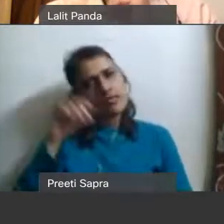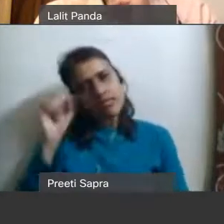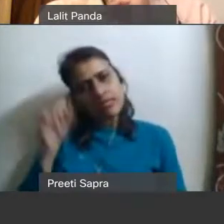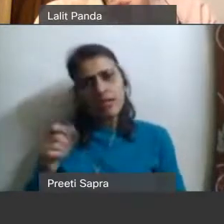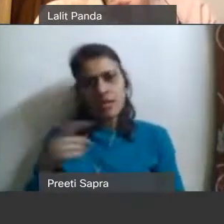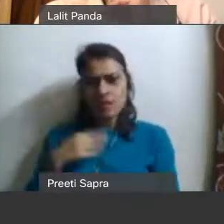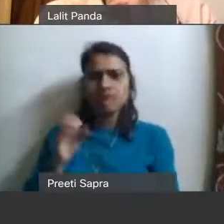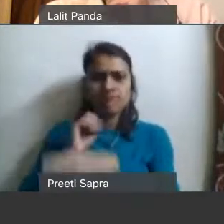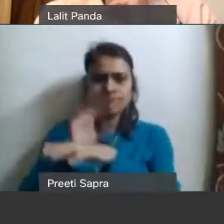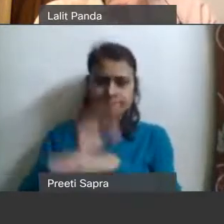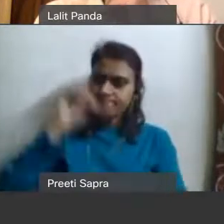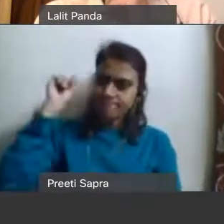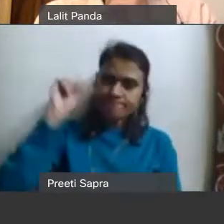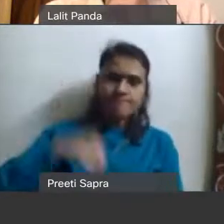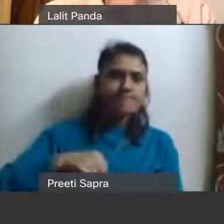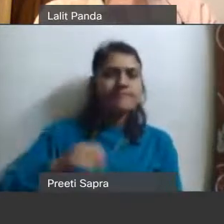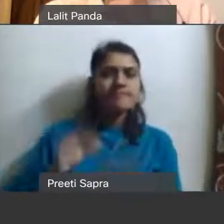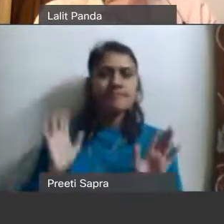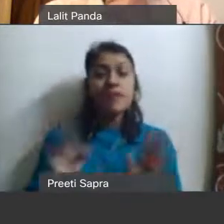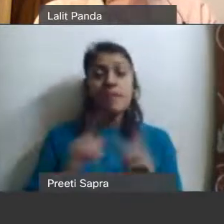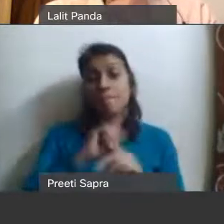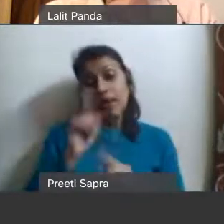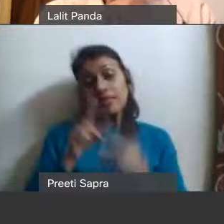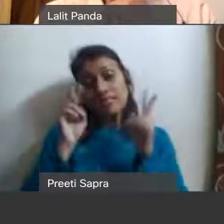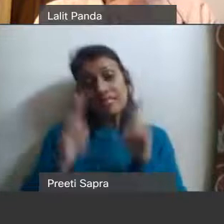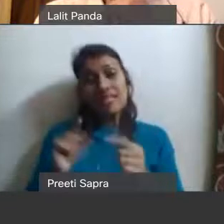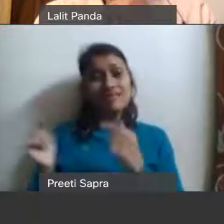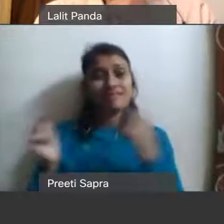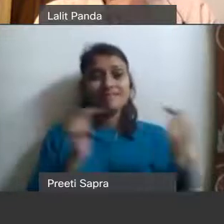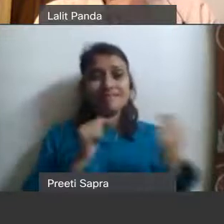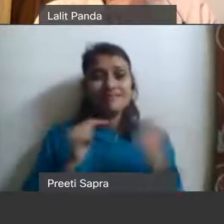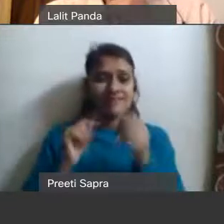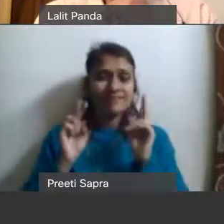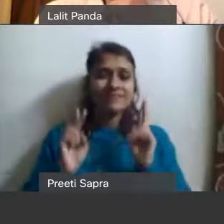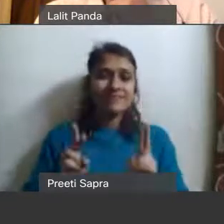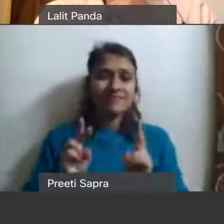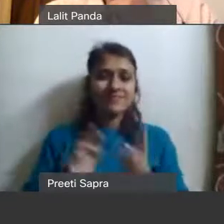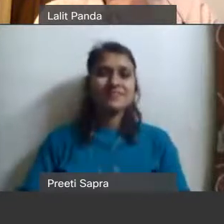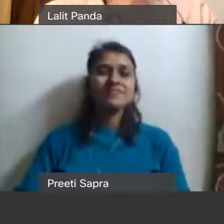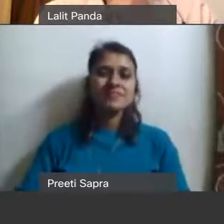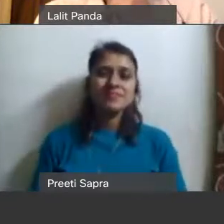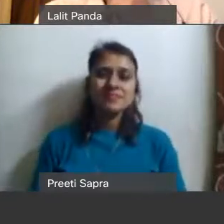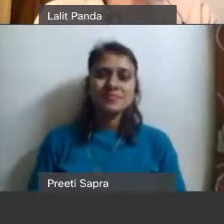advocate yes, but this is a debate that is yet to be had properly.